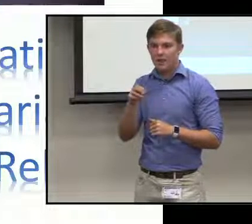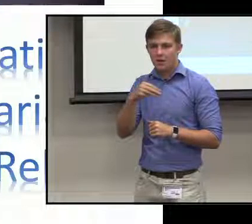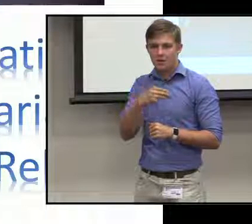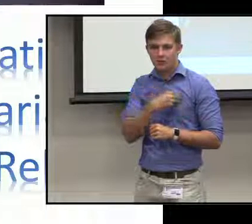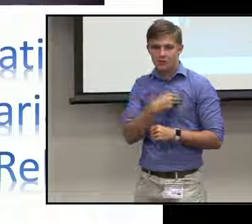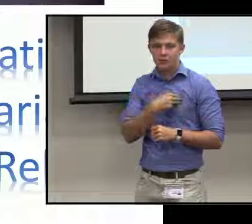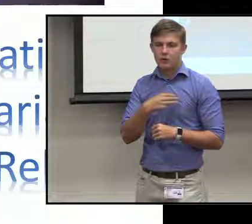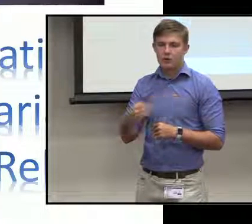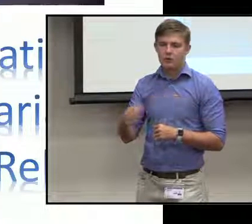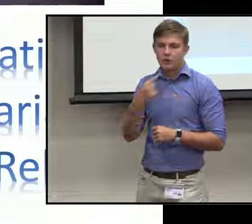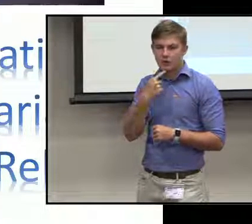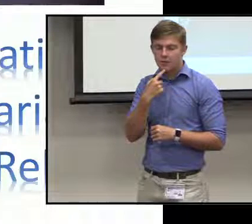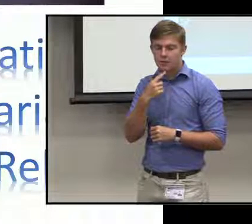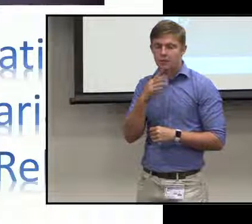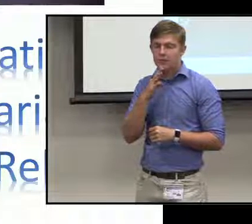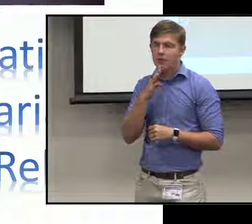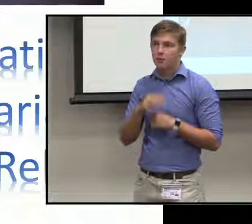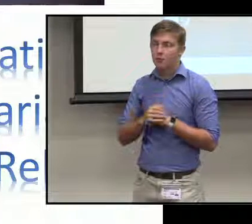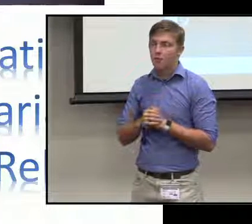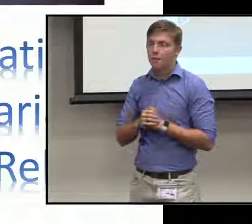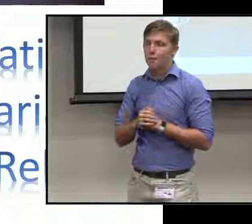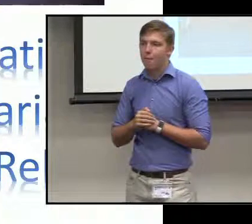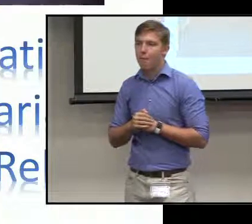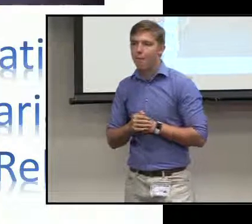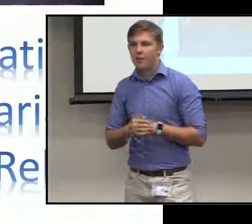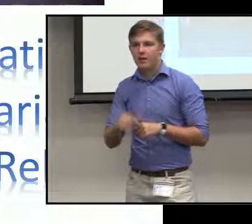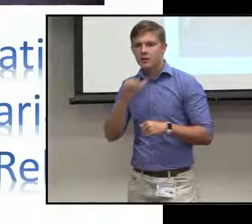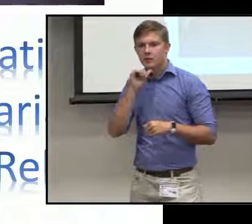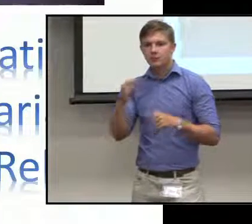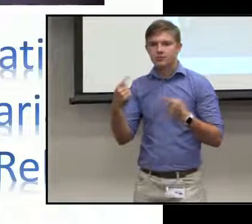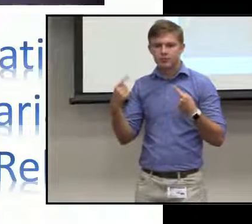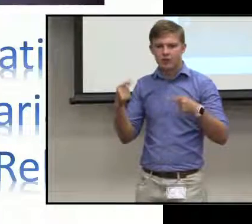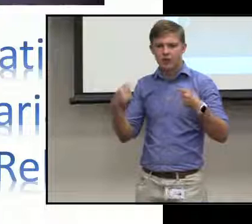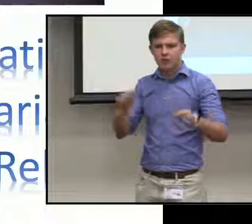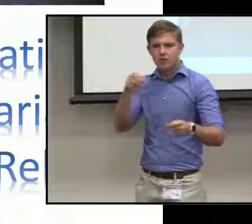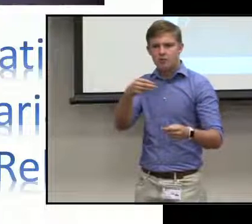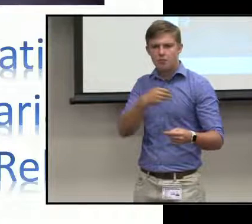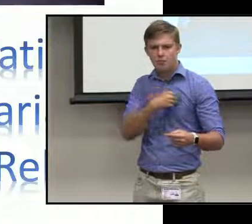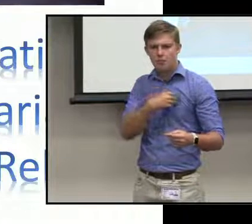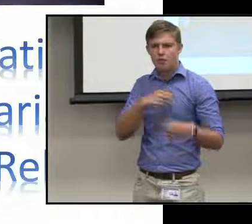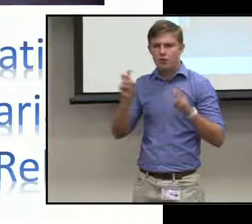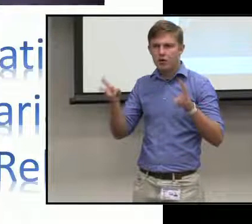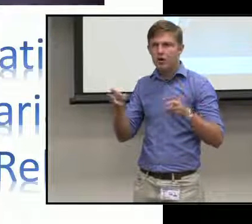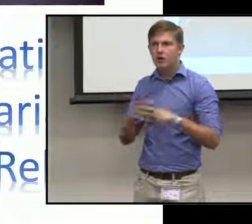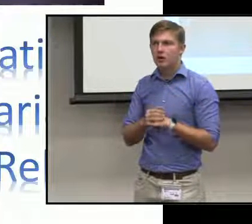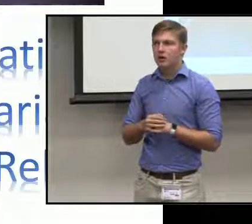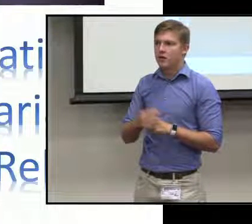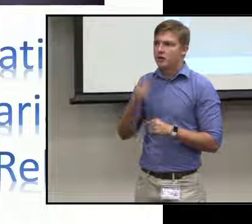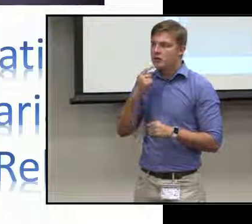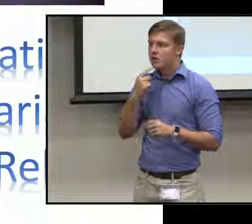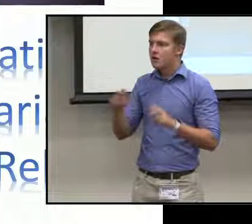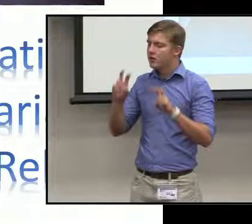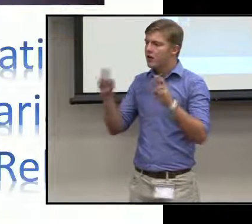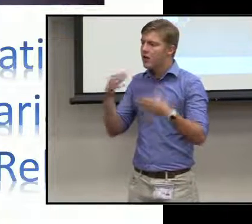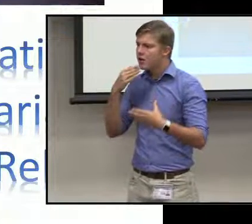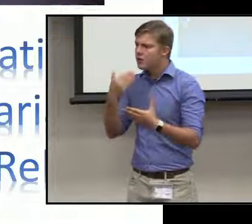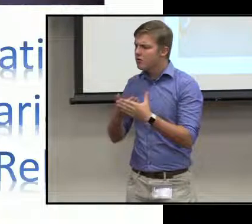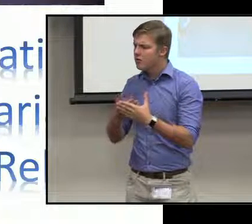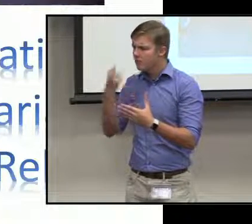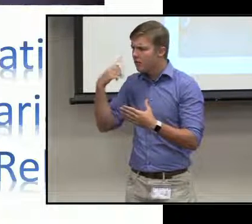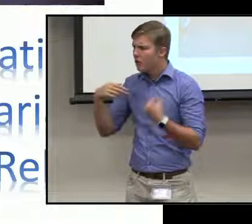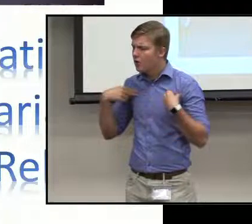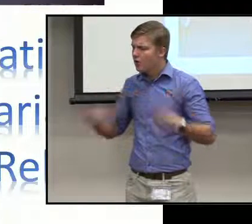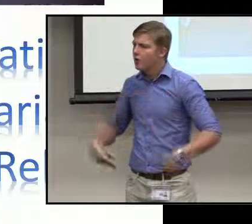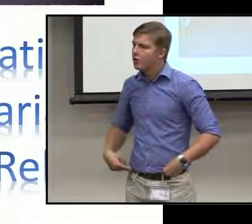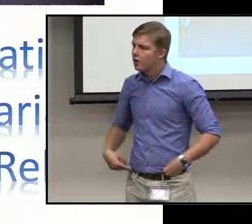they don't argue with them basically over moral issues. They argue on other, is it good for human beings? Human beings should be able